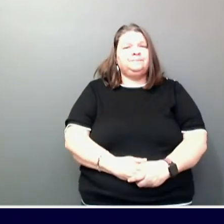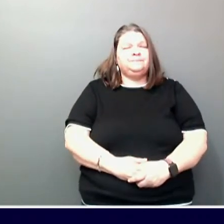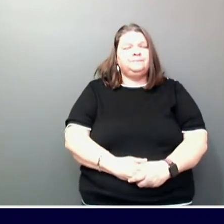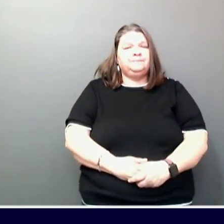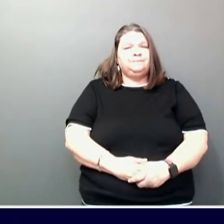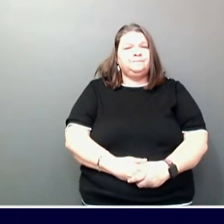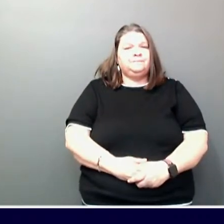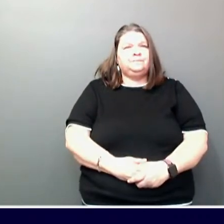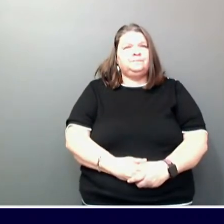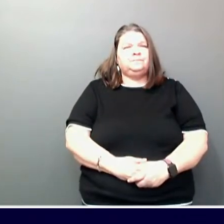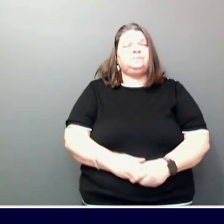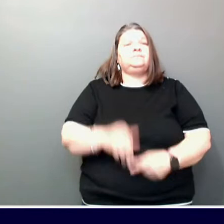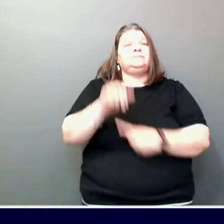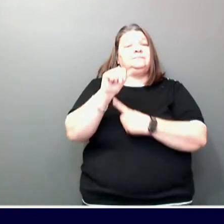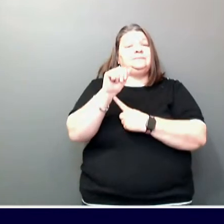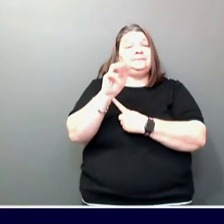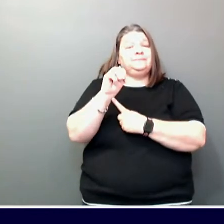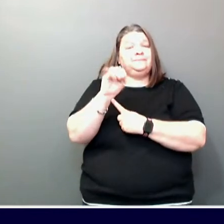Amy Brown next.